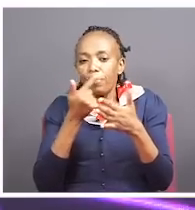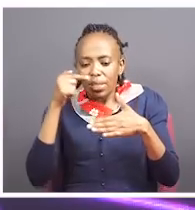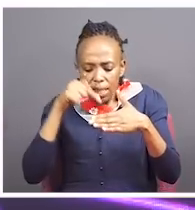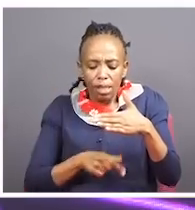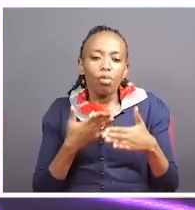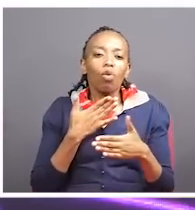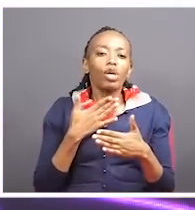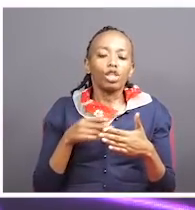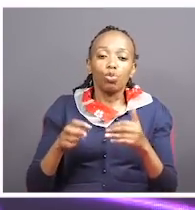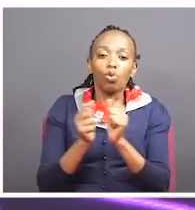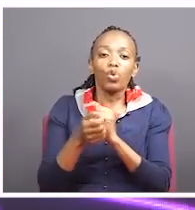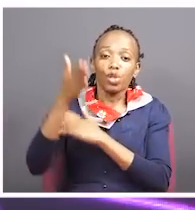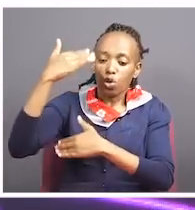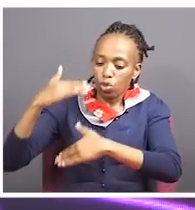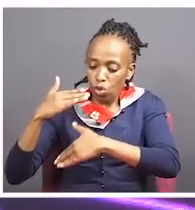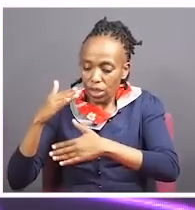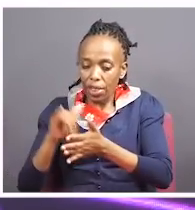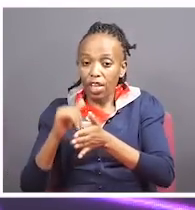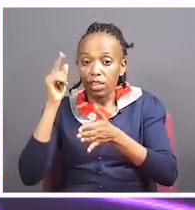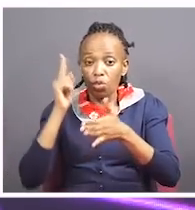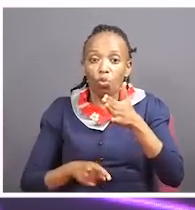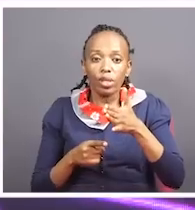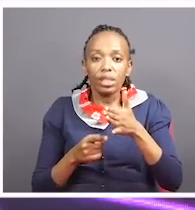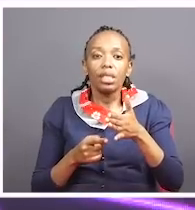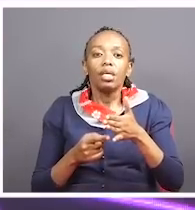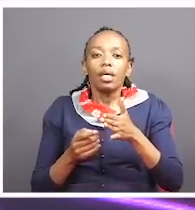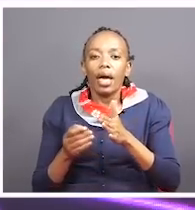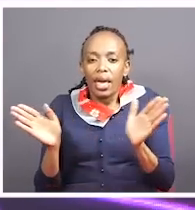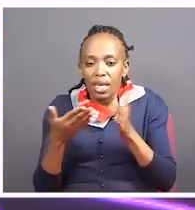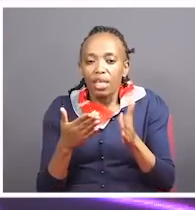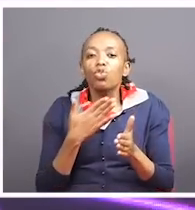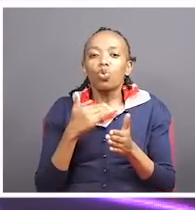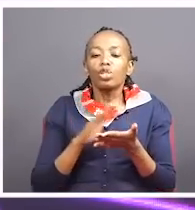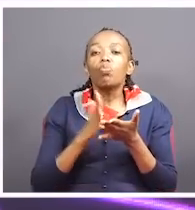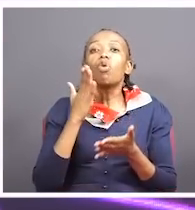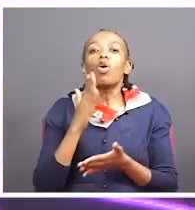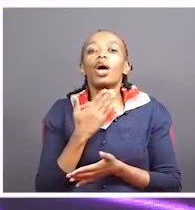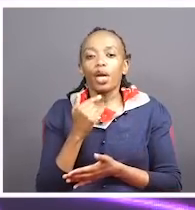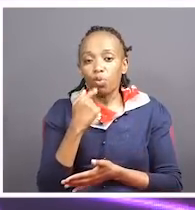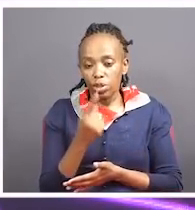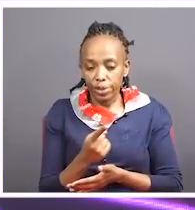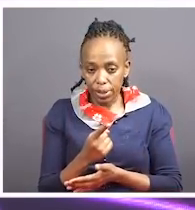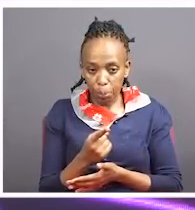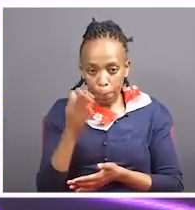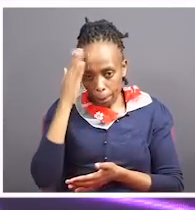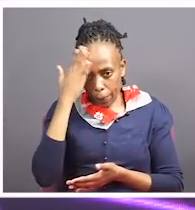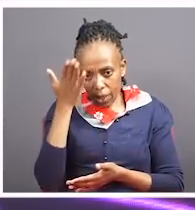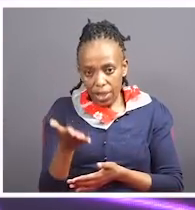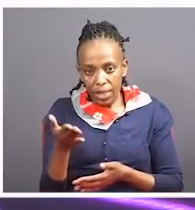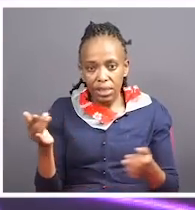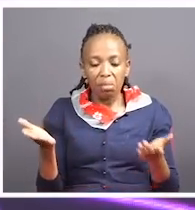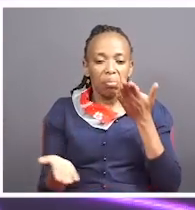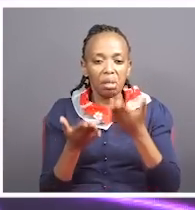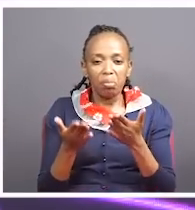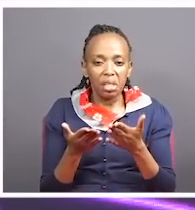walk with God closer. And this is what drove him to want more. And I want to say this. I know this